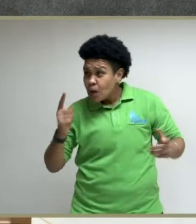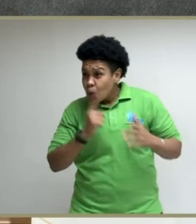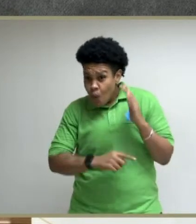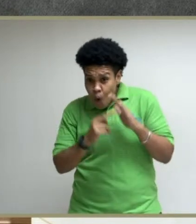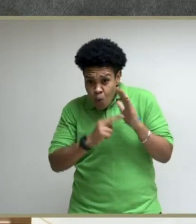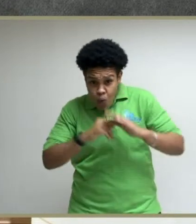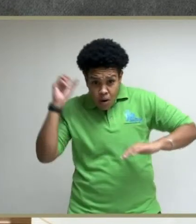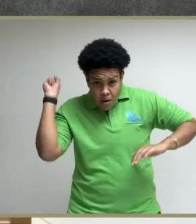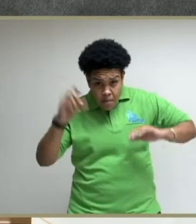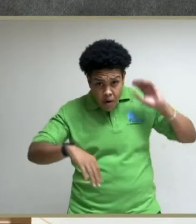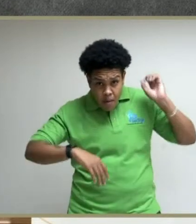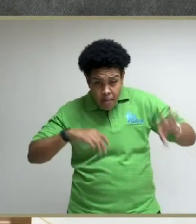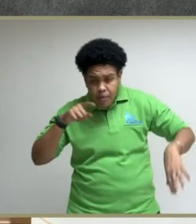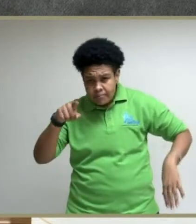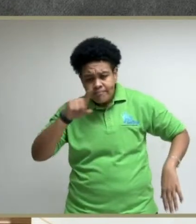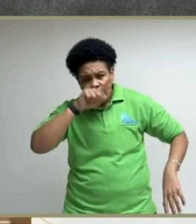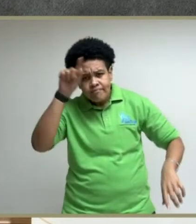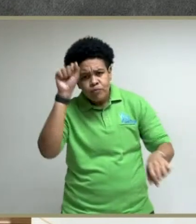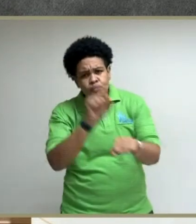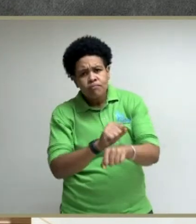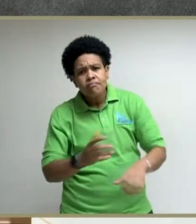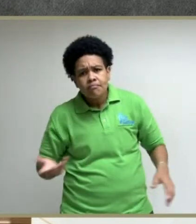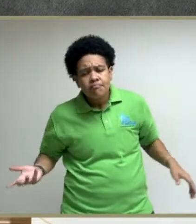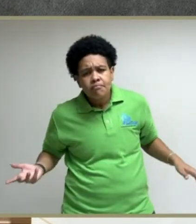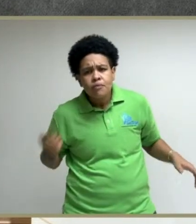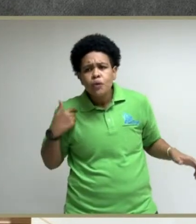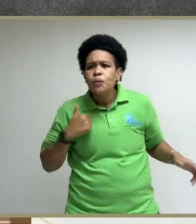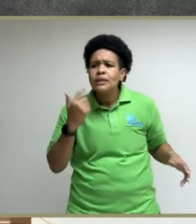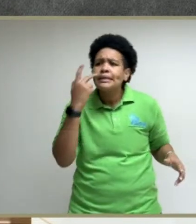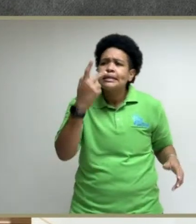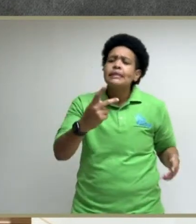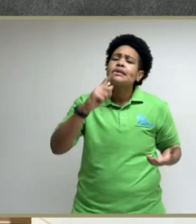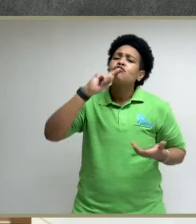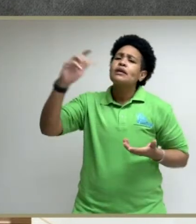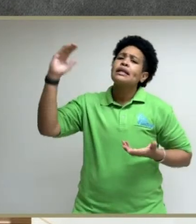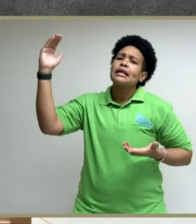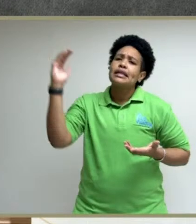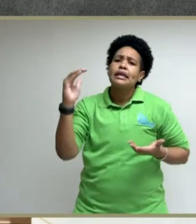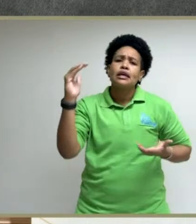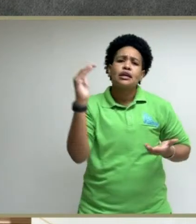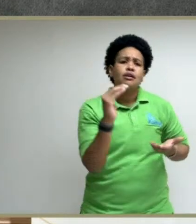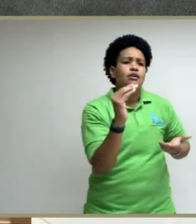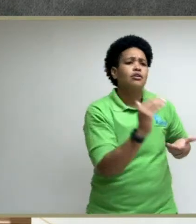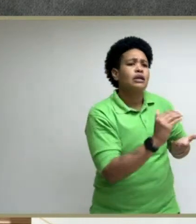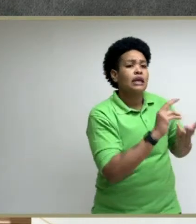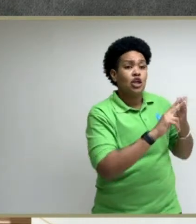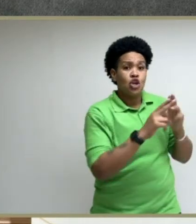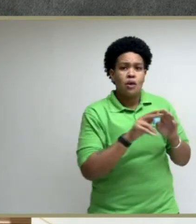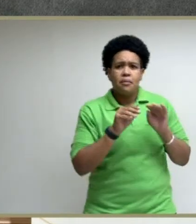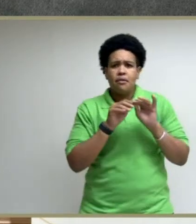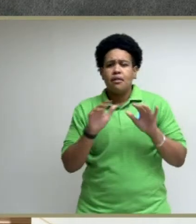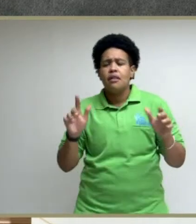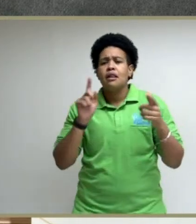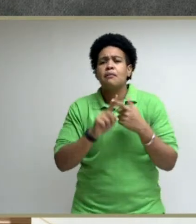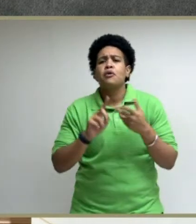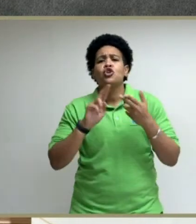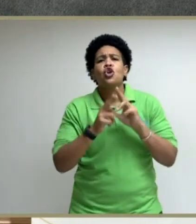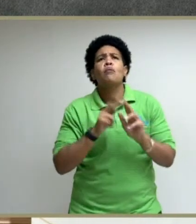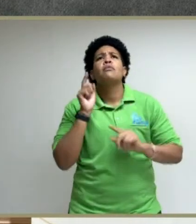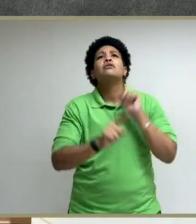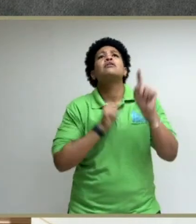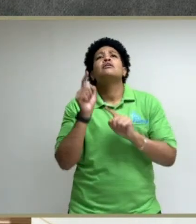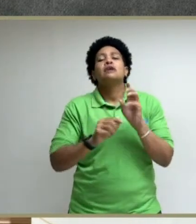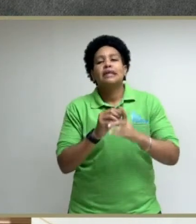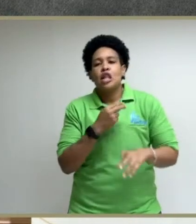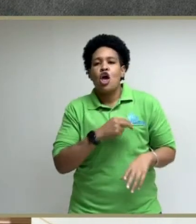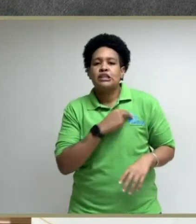in place are having effect, and we are seeing a decrease in the number of cases and the number of admissions to